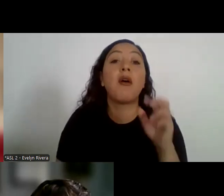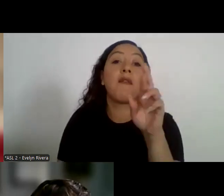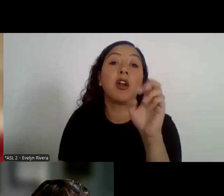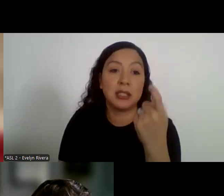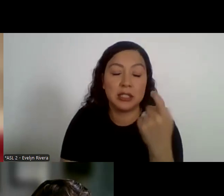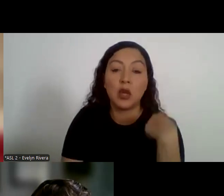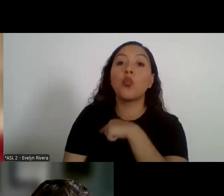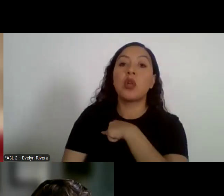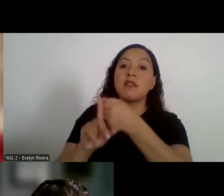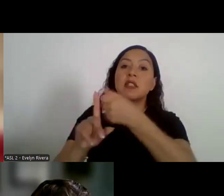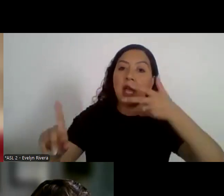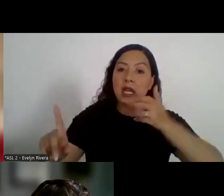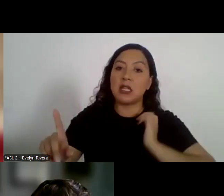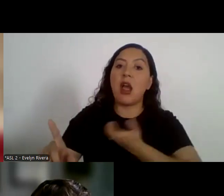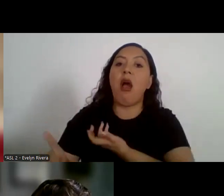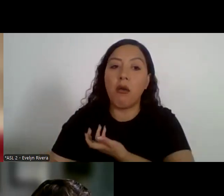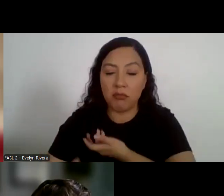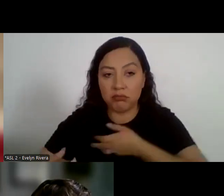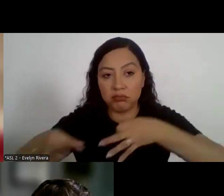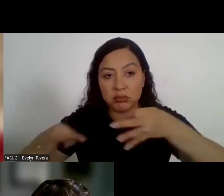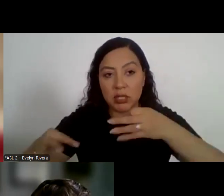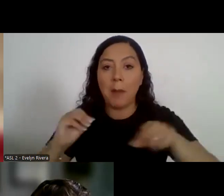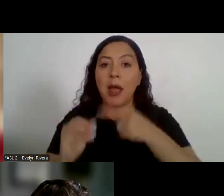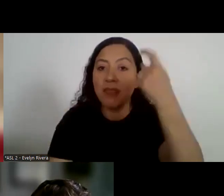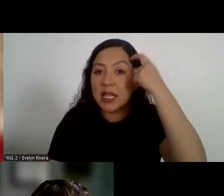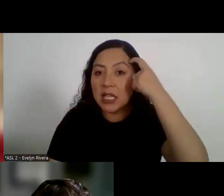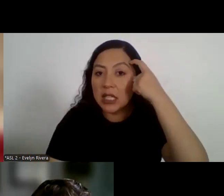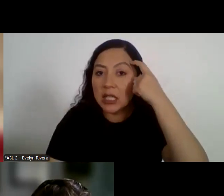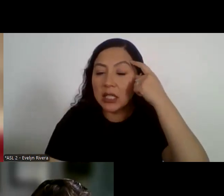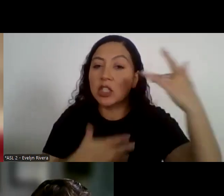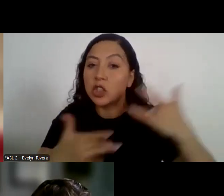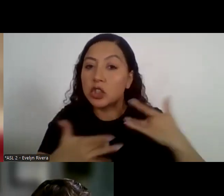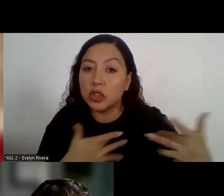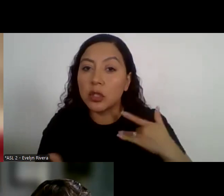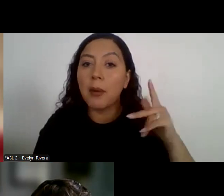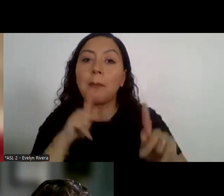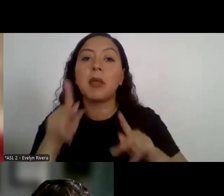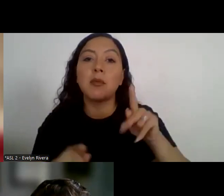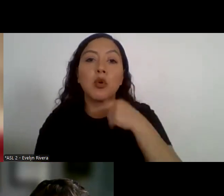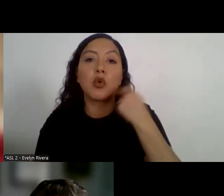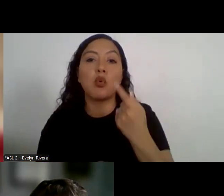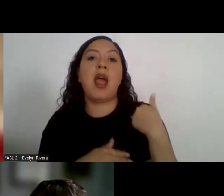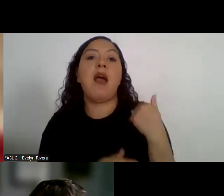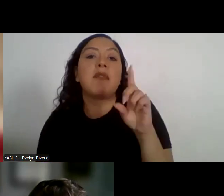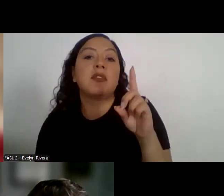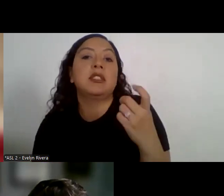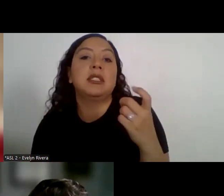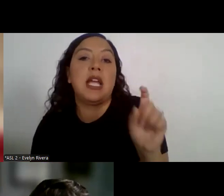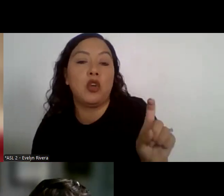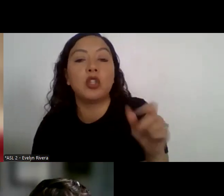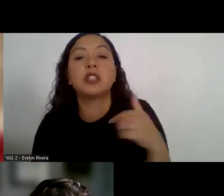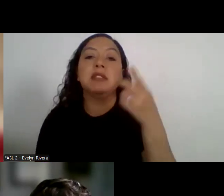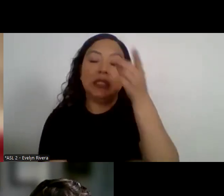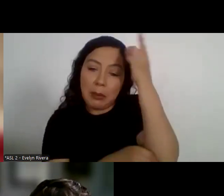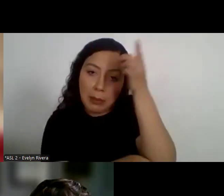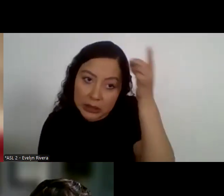expansive. So people with memory or thinking concerns, people who have been diagnosed with dementia, people have Alzheimer's, so we know that a